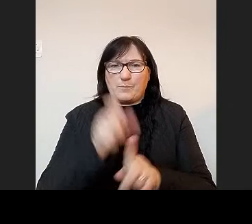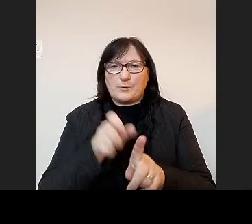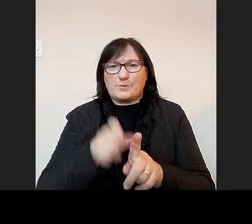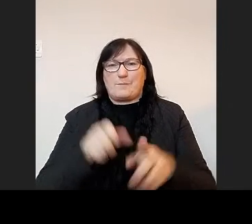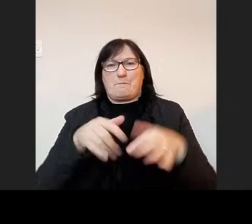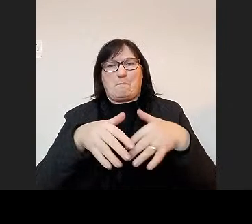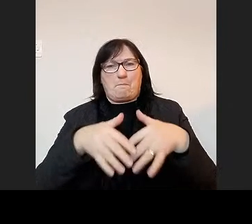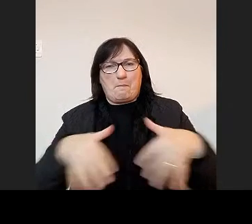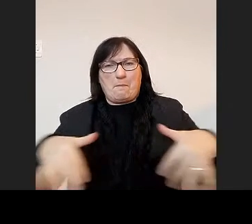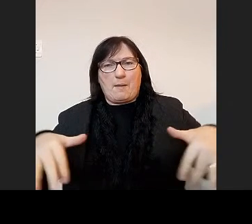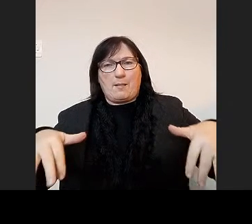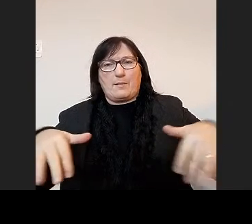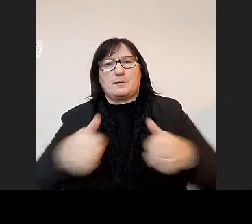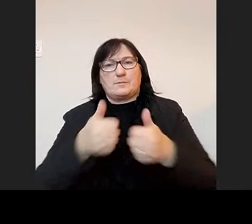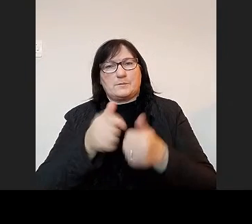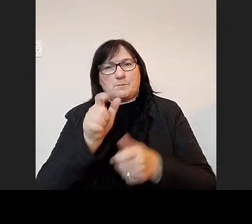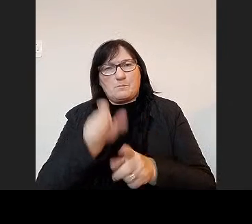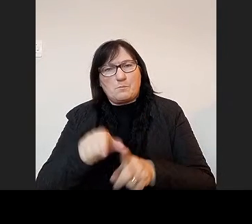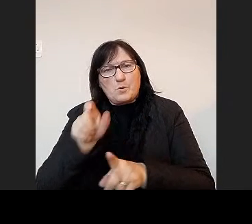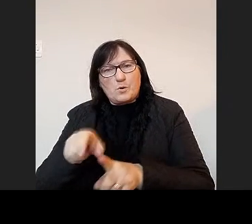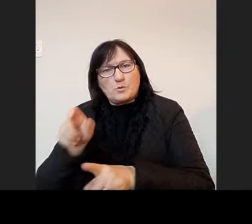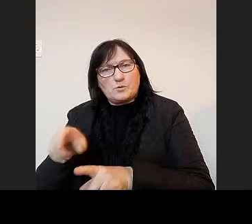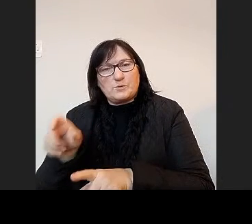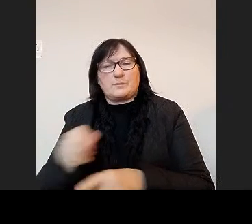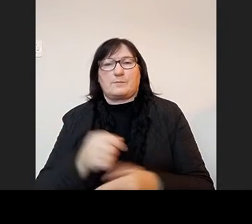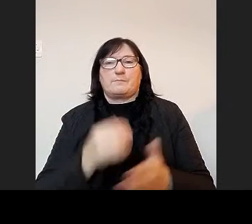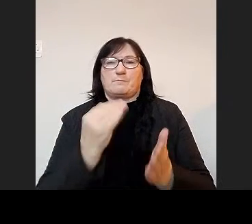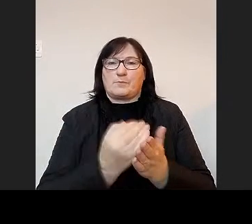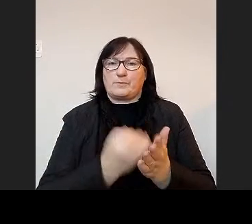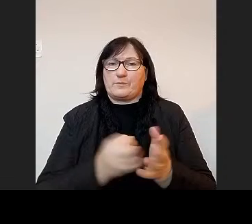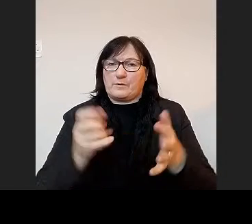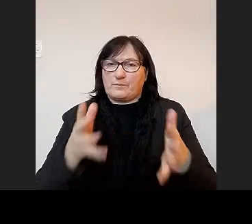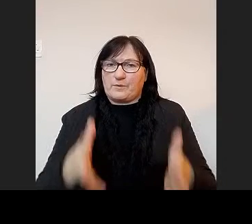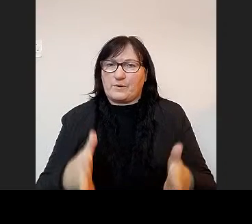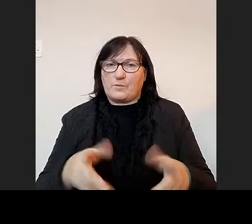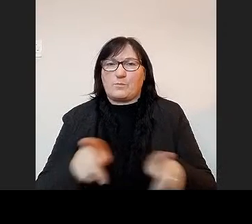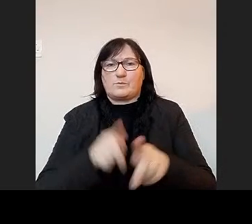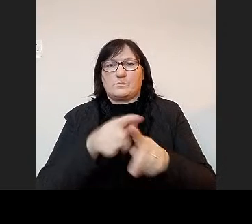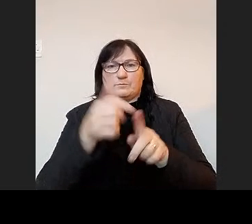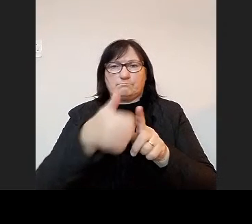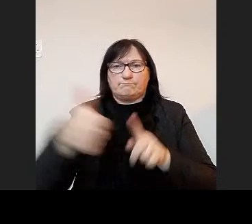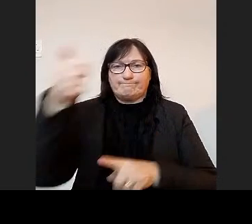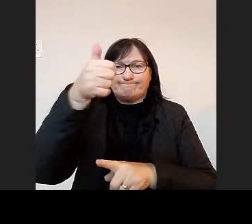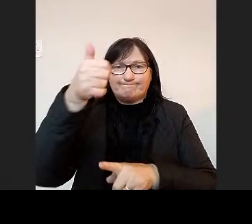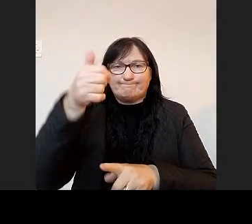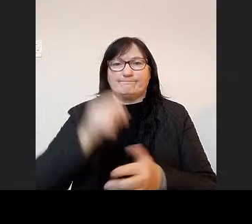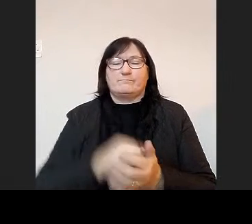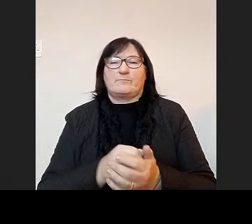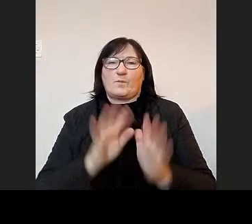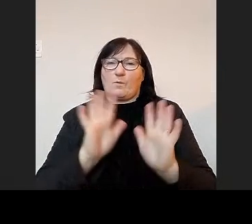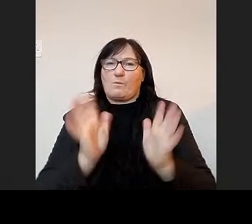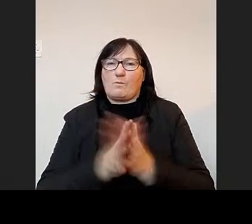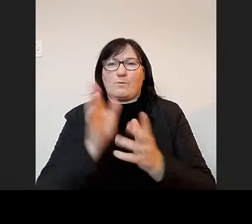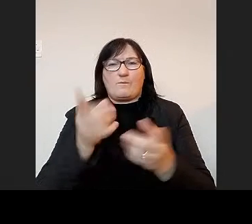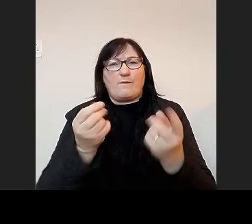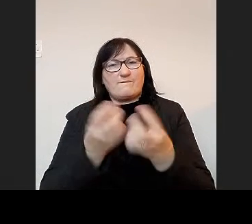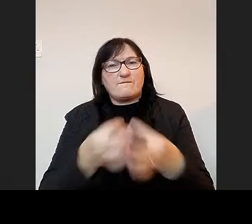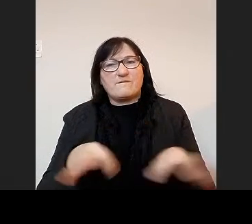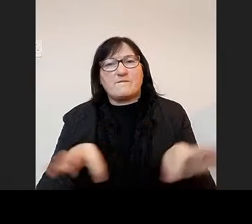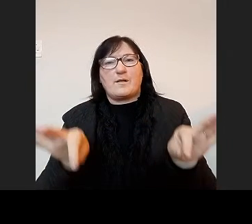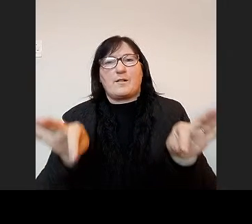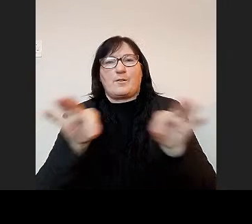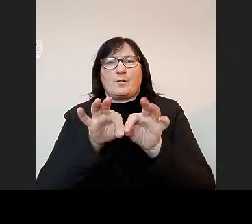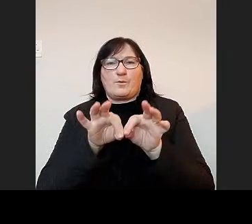program director, and our executive for your valuable contribution to this well-orchestrated